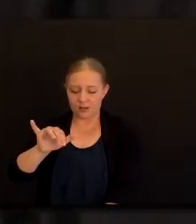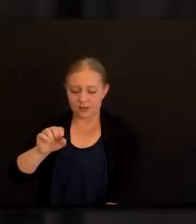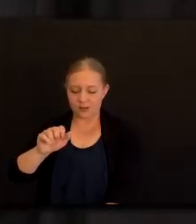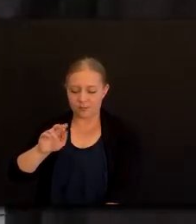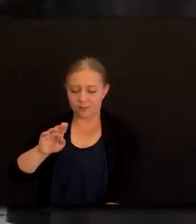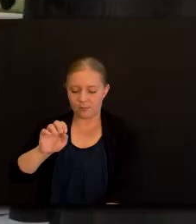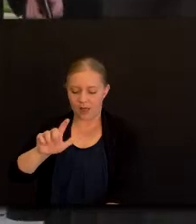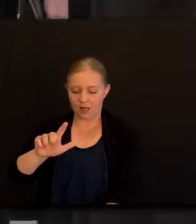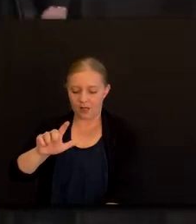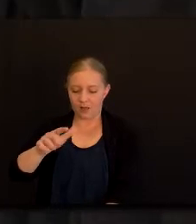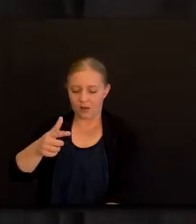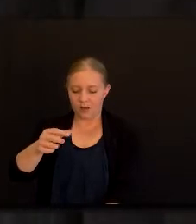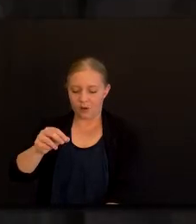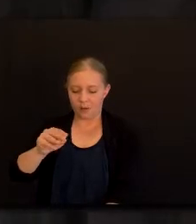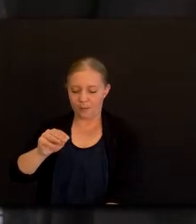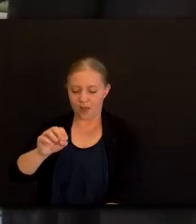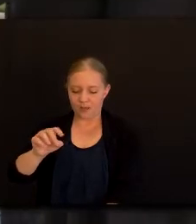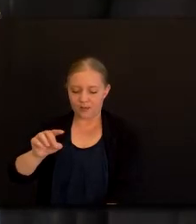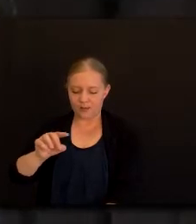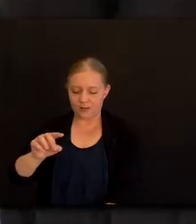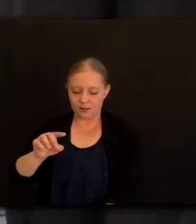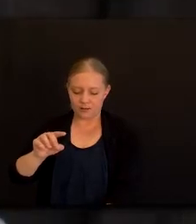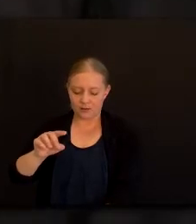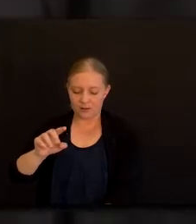Isabel Gracie May Gomez.